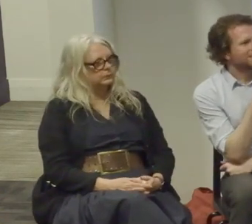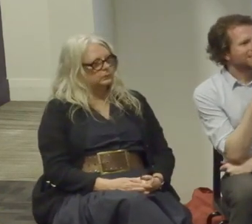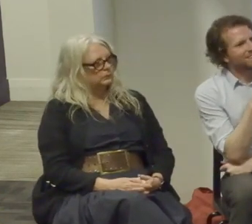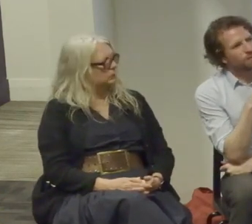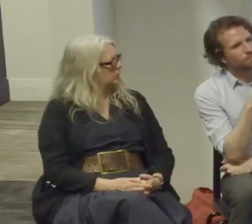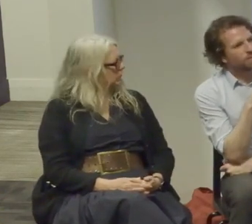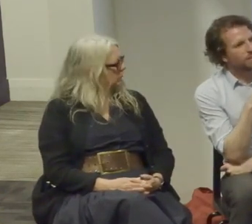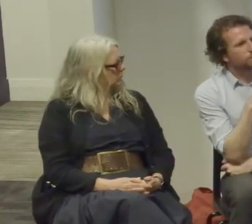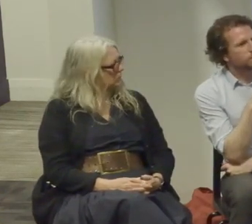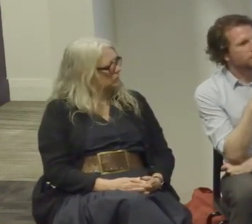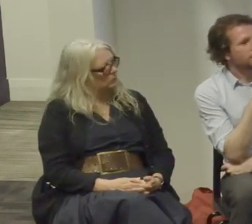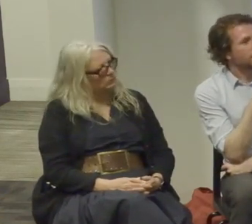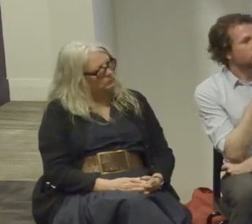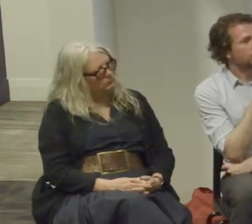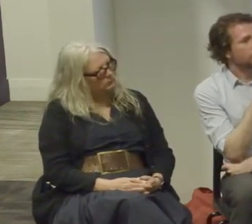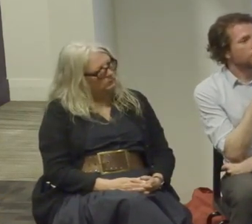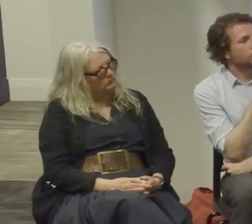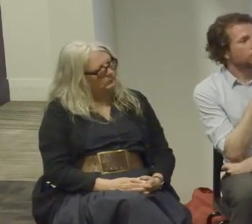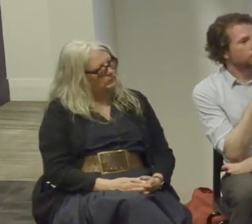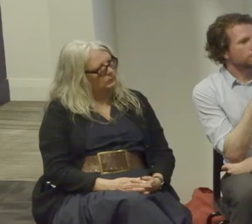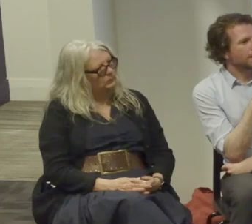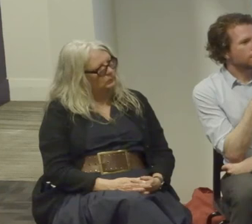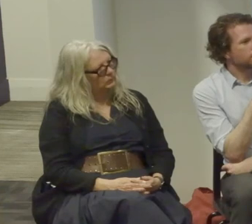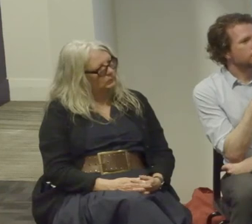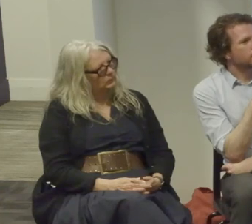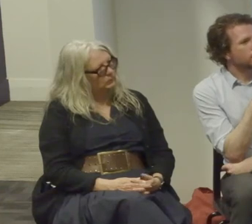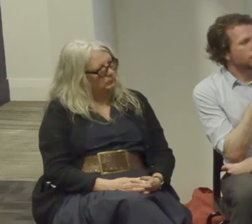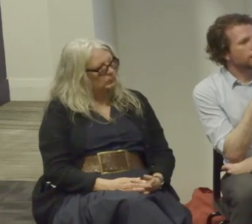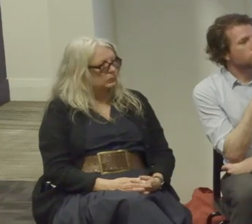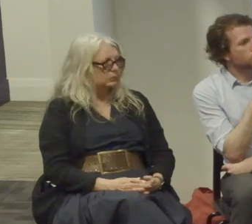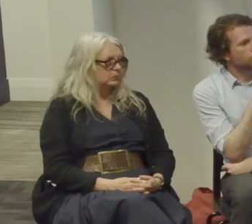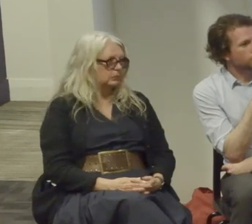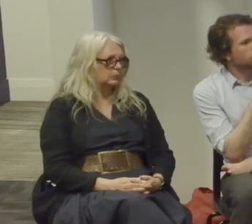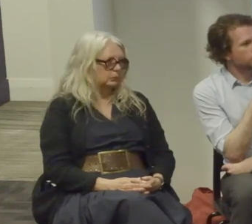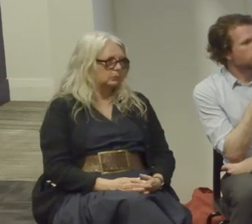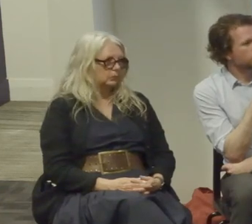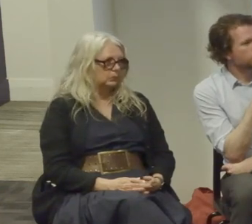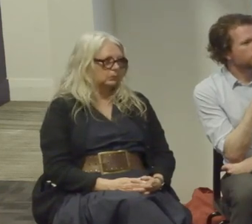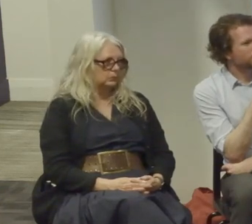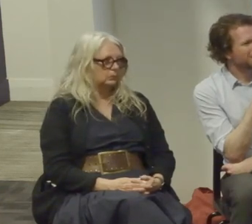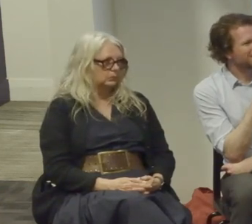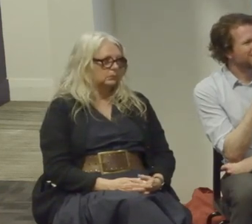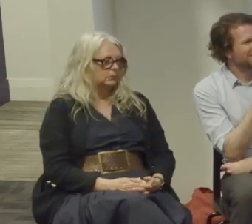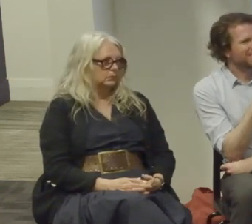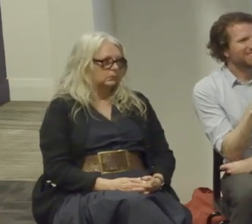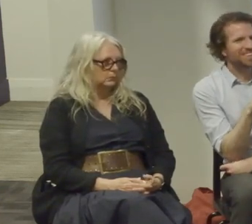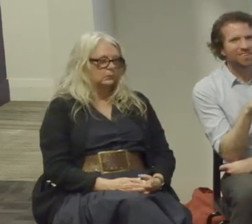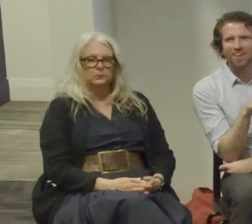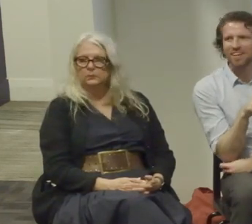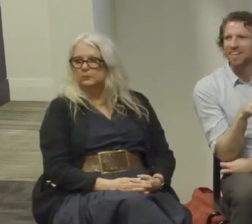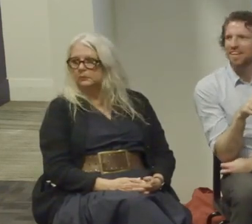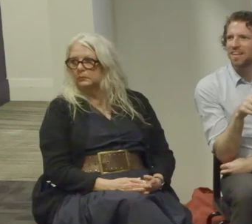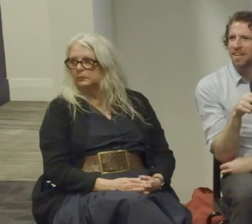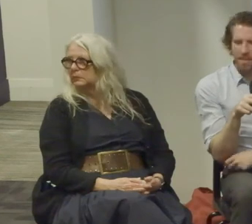Yes, and Lyndall suggested that you could send your email through to the galleries and they can put you in contact with some people as well.